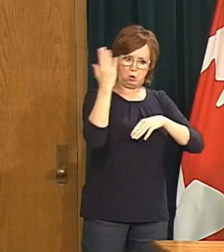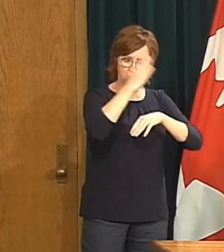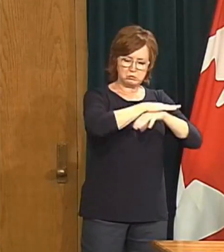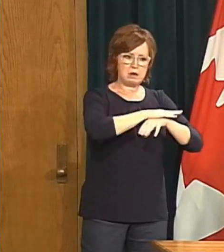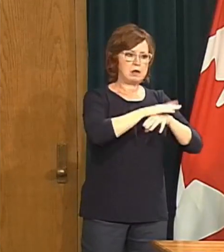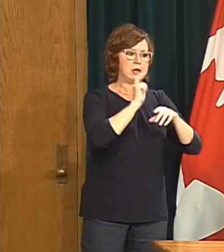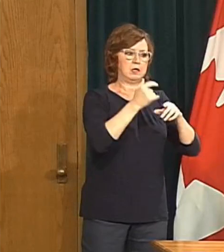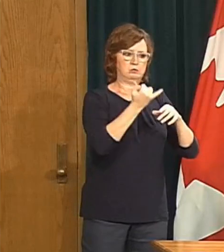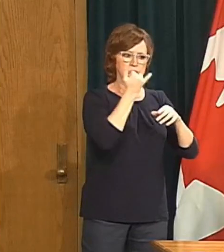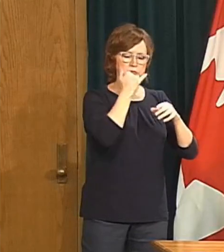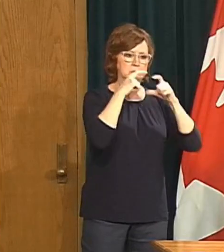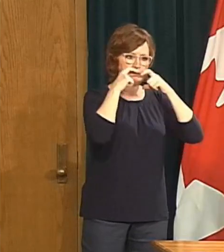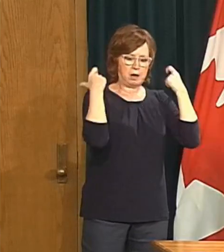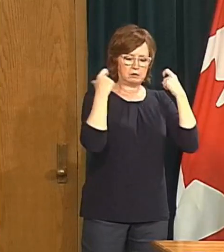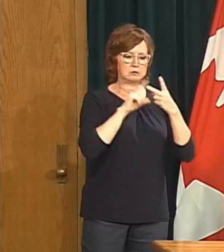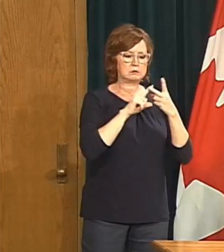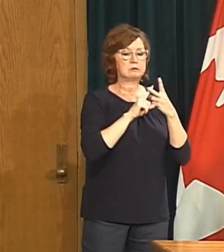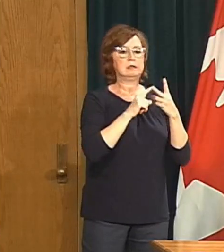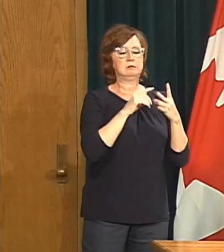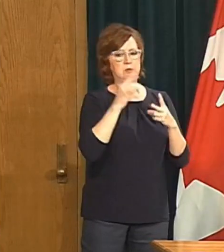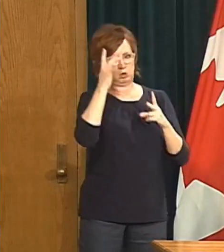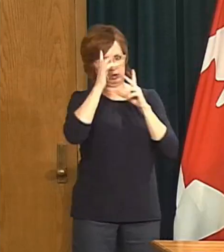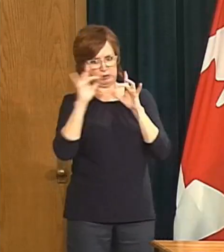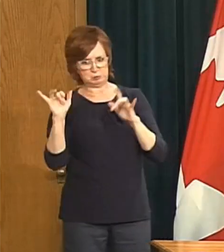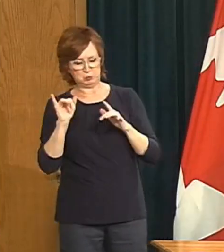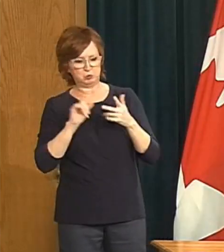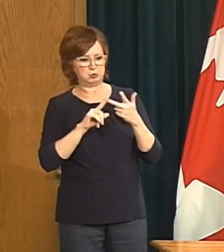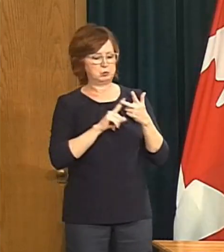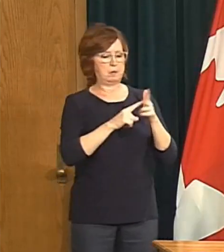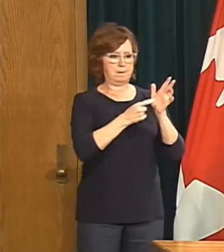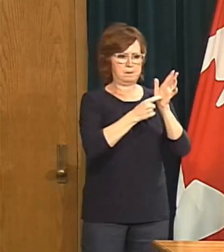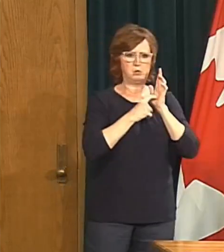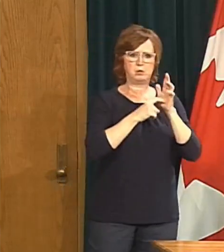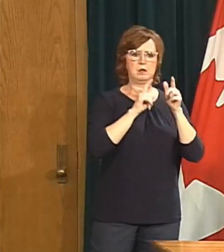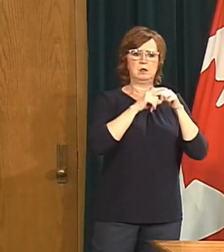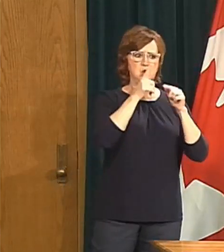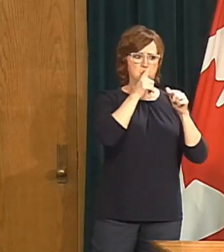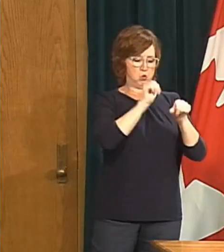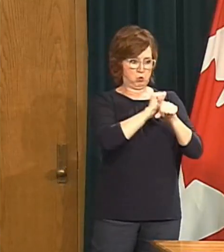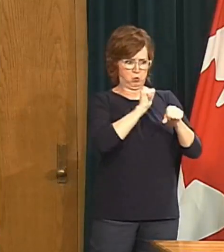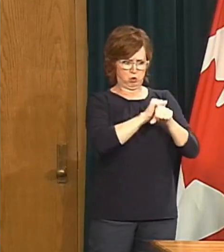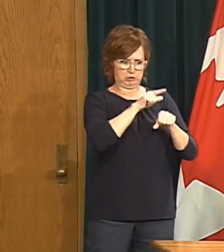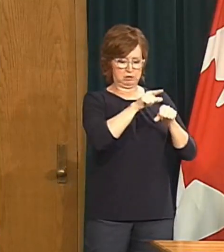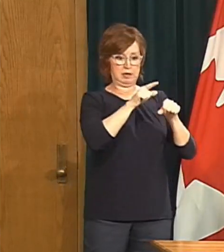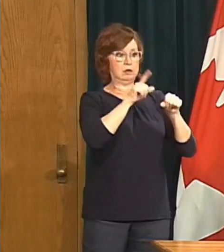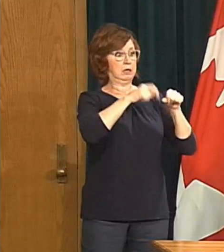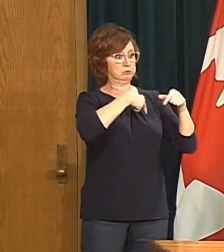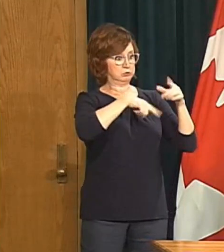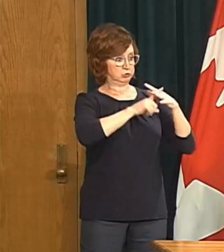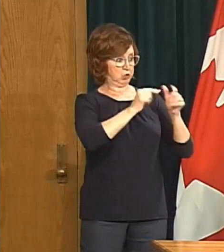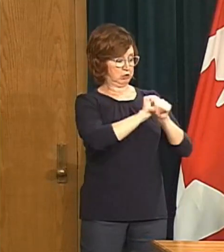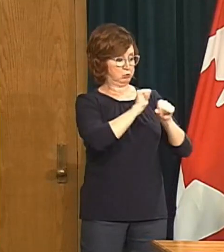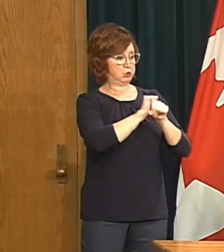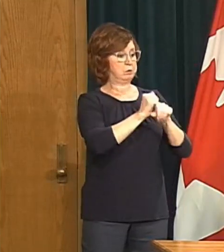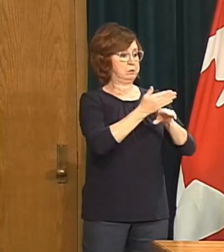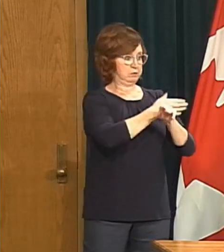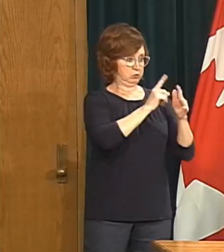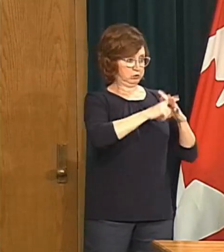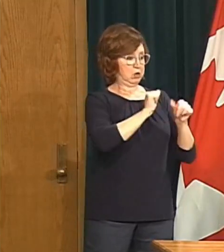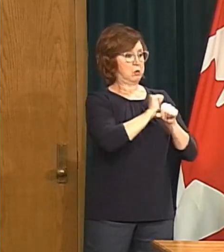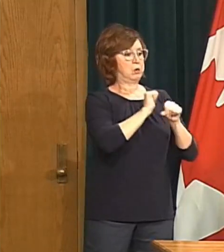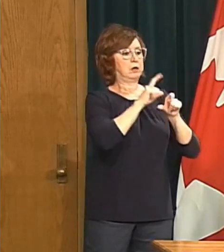facilities. We'll have mandatory health care screening, which will include temperature checks, both pre- and